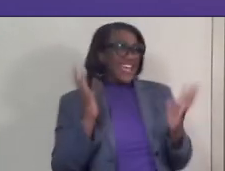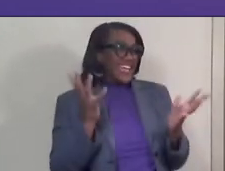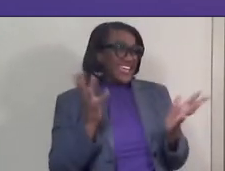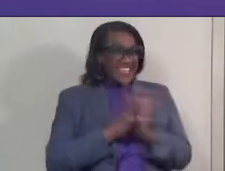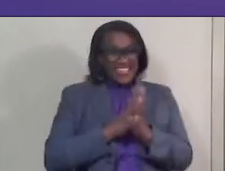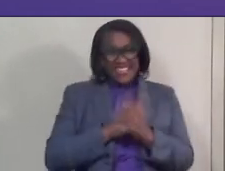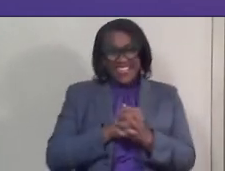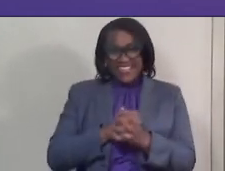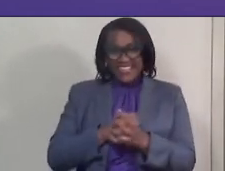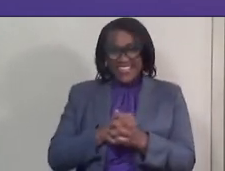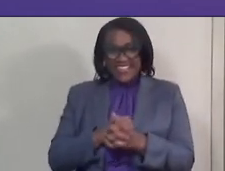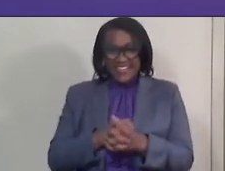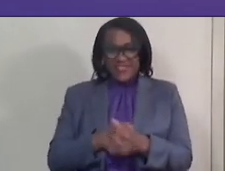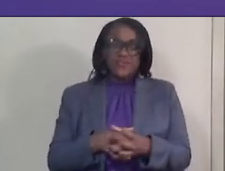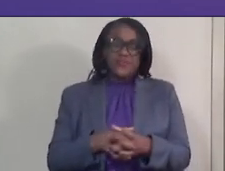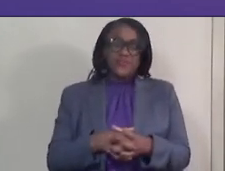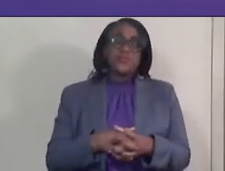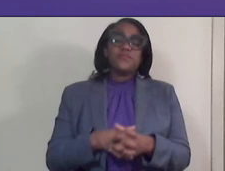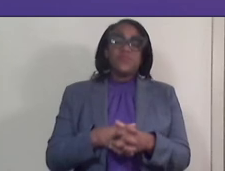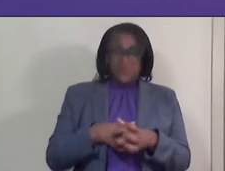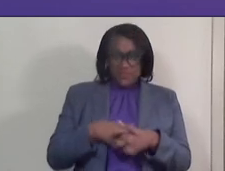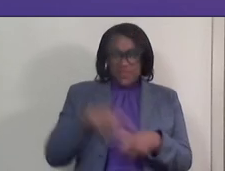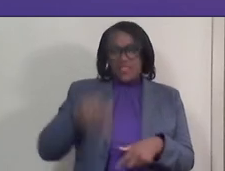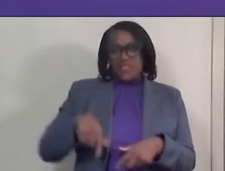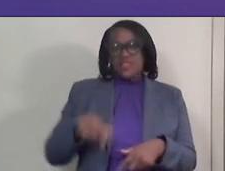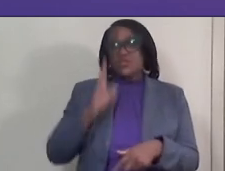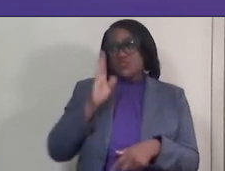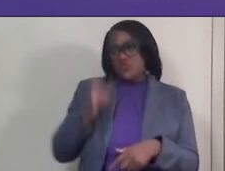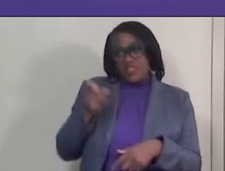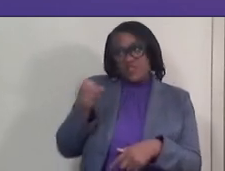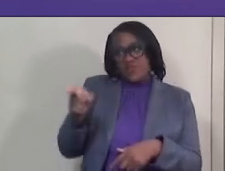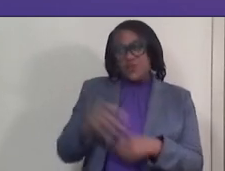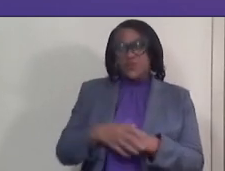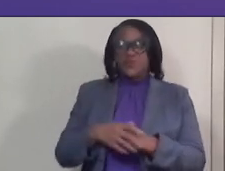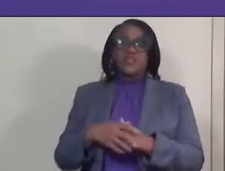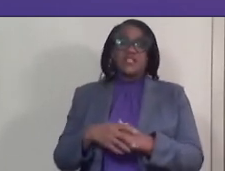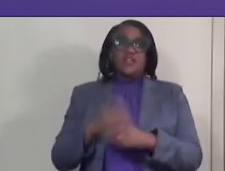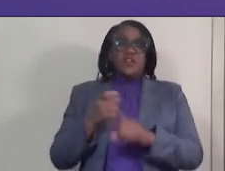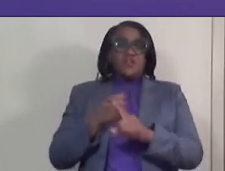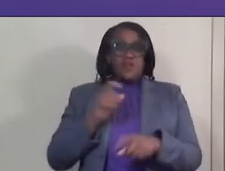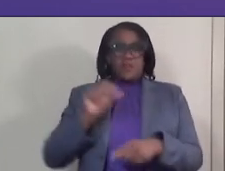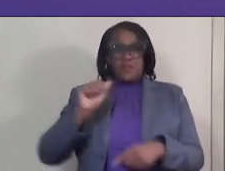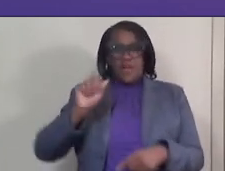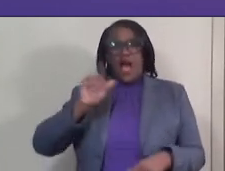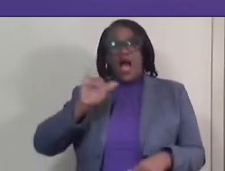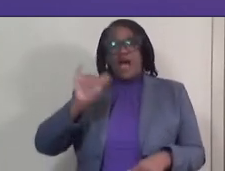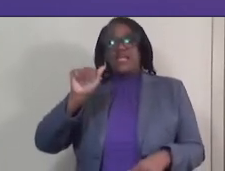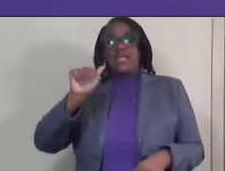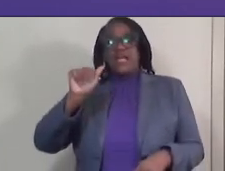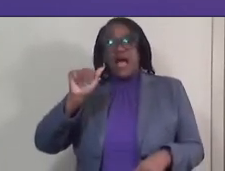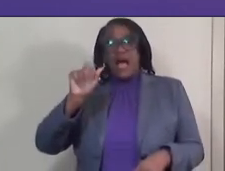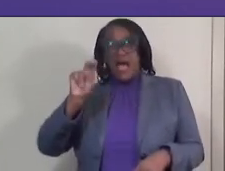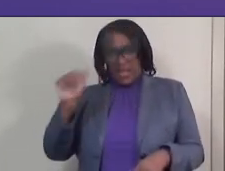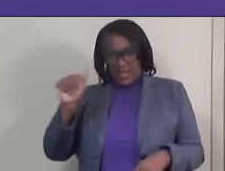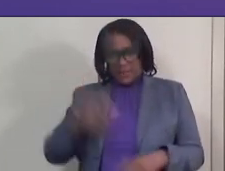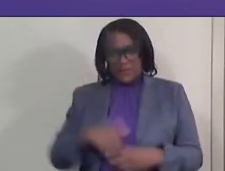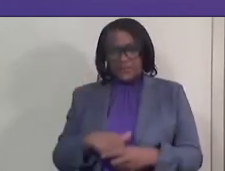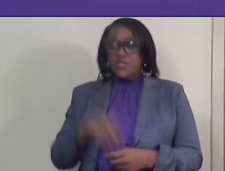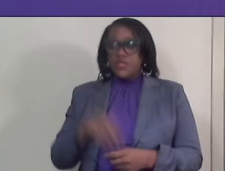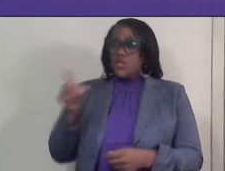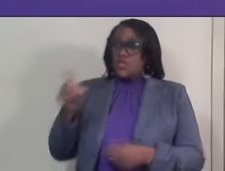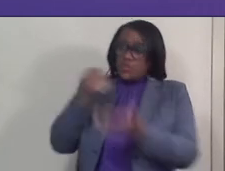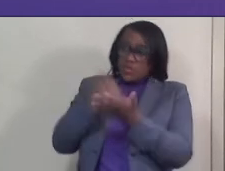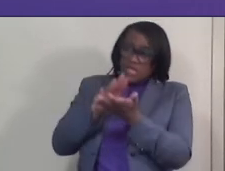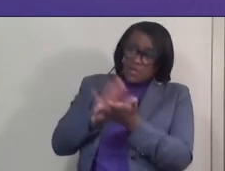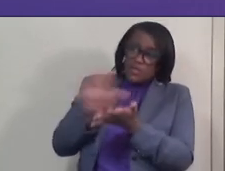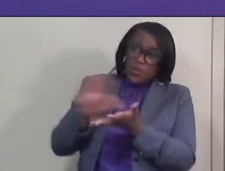right. This one's for you directly, Jeanine, from Adriana Camarena. In documenting your